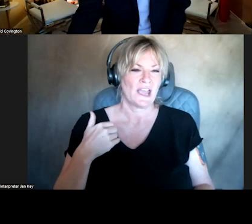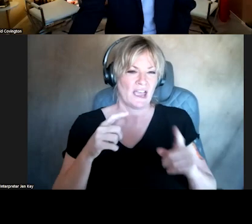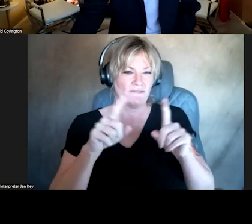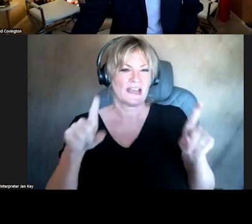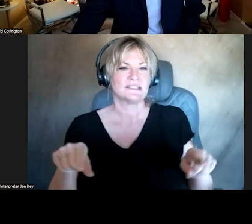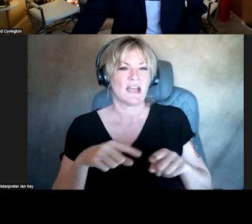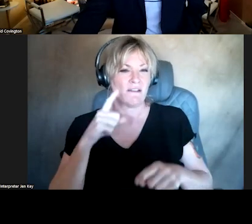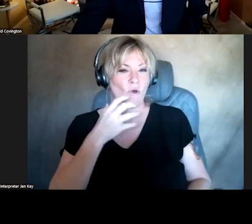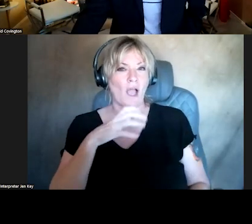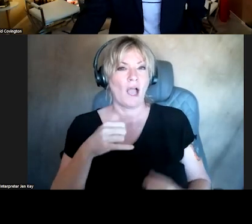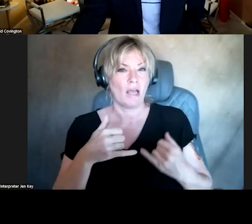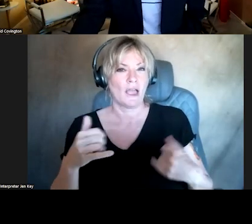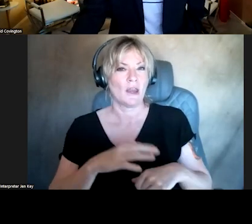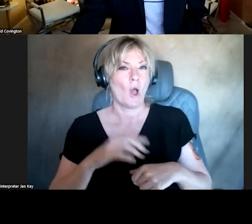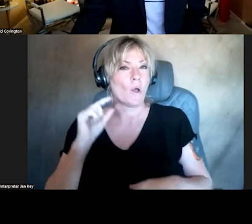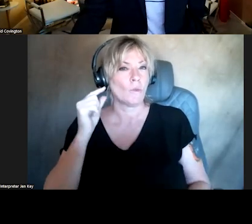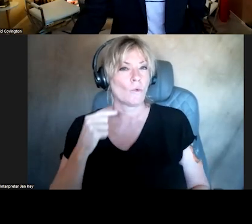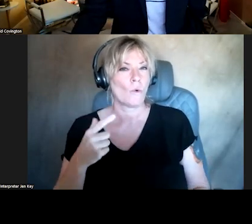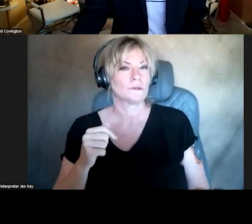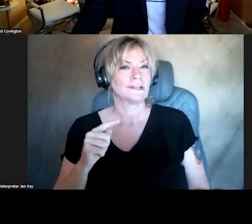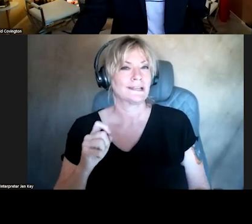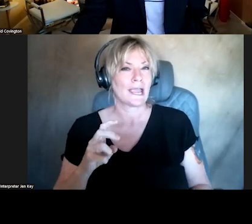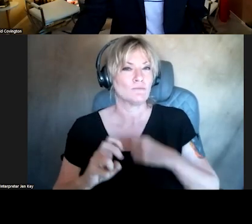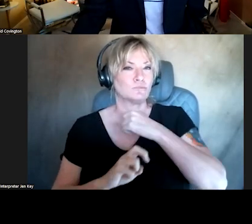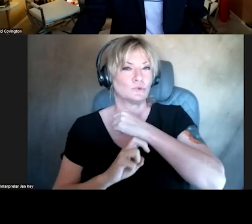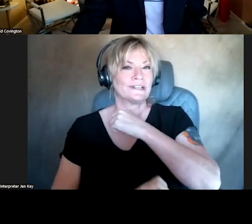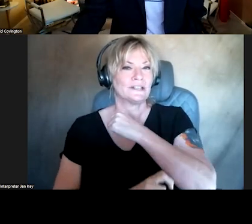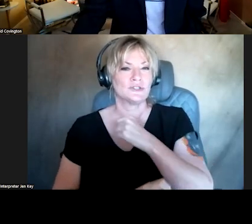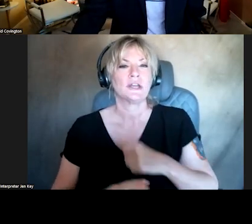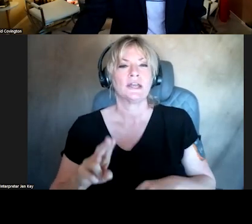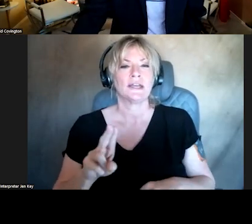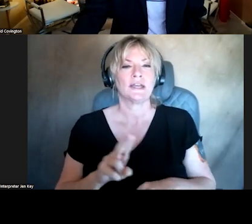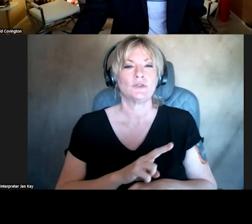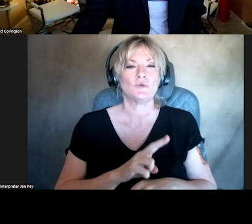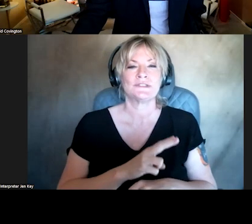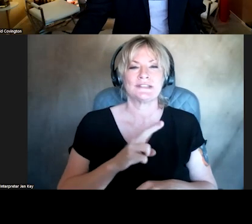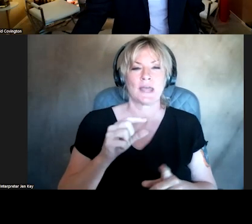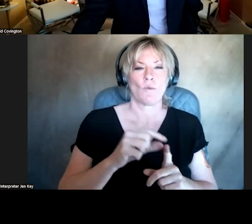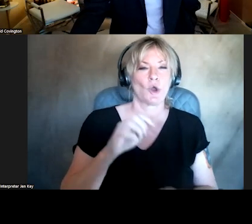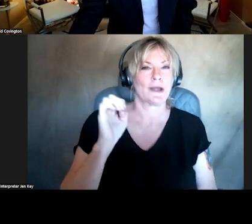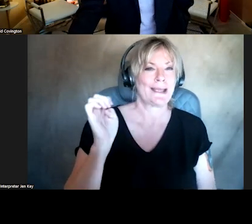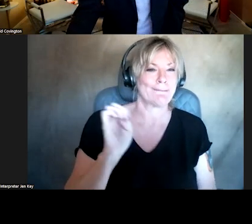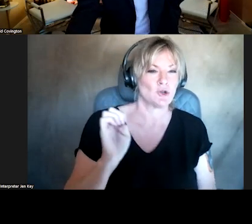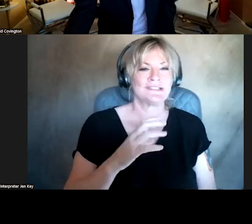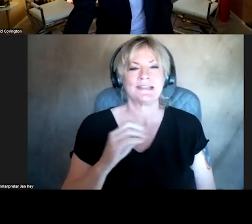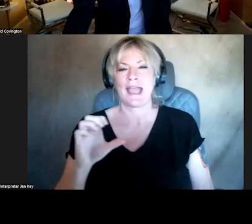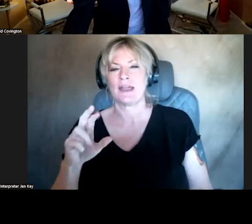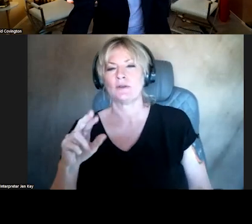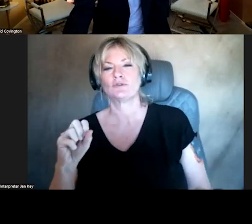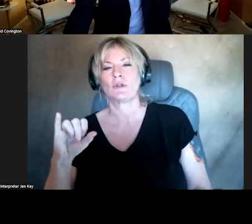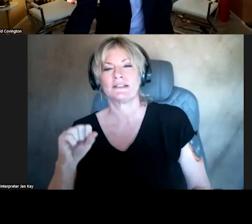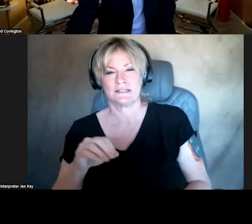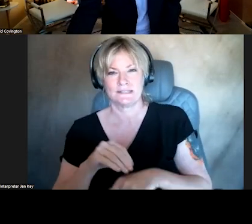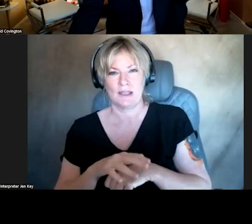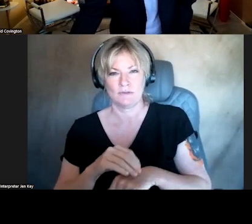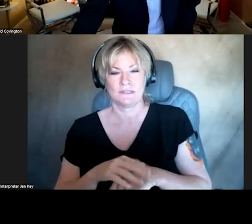Bridge, which actually uses both of the language of emergency phone and crisis counseling. And I'm going to take Vic